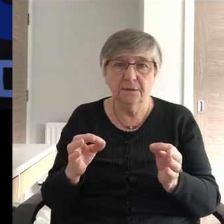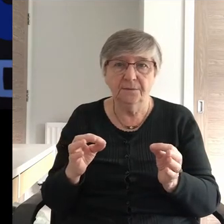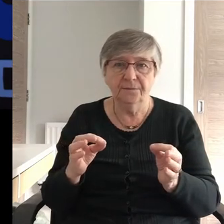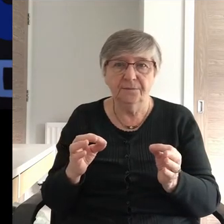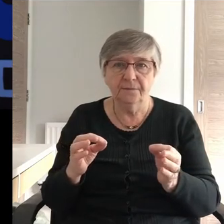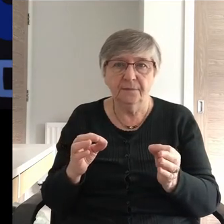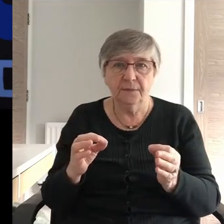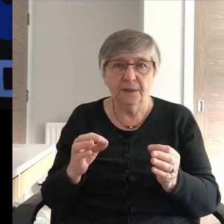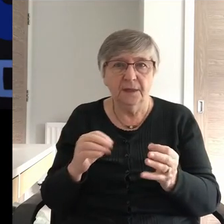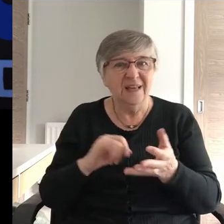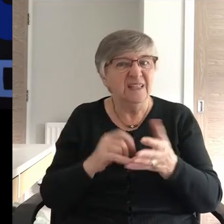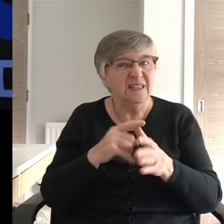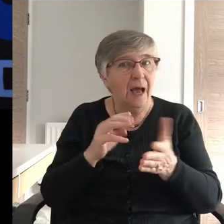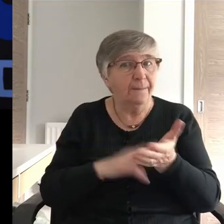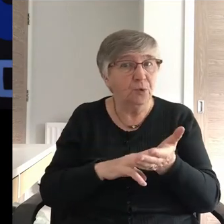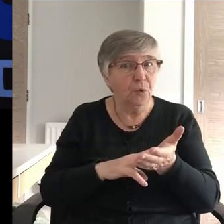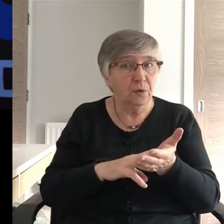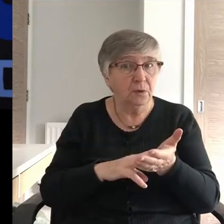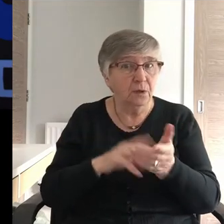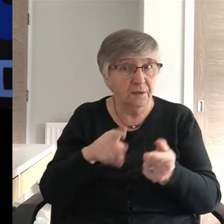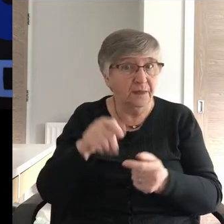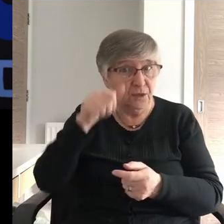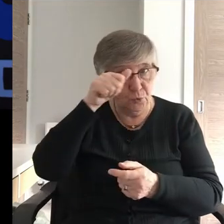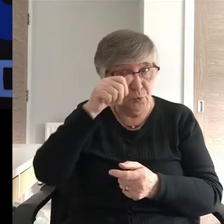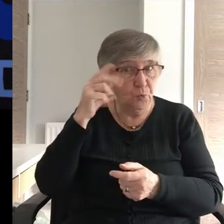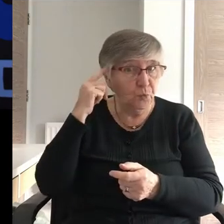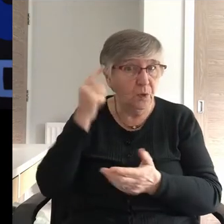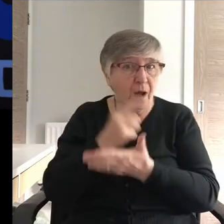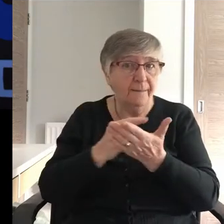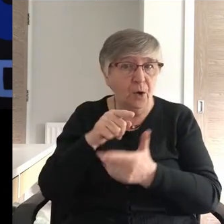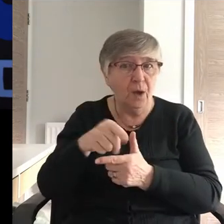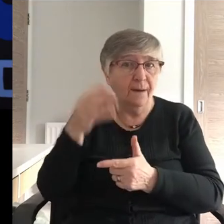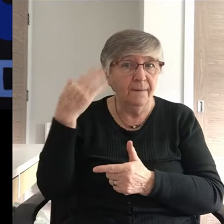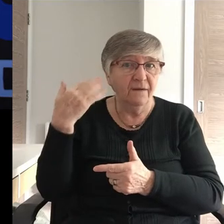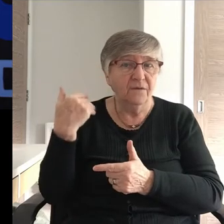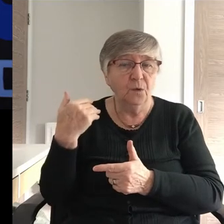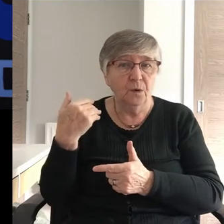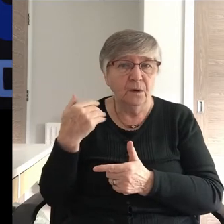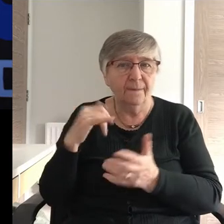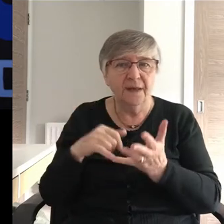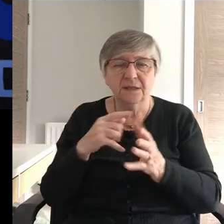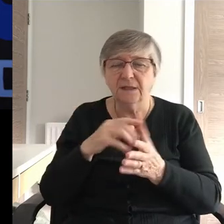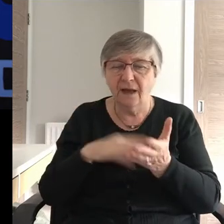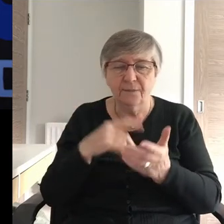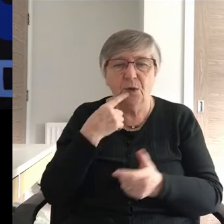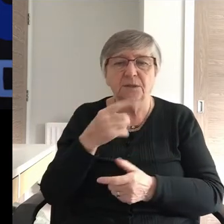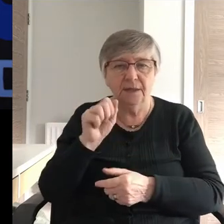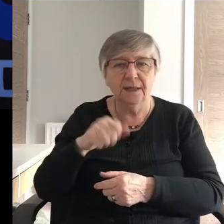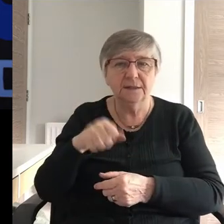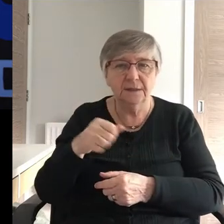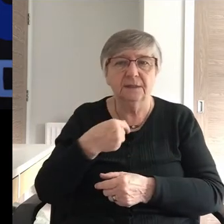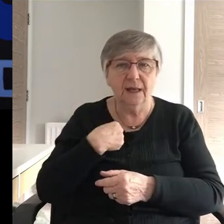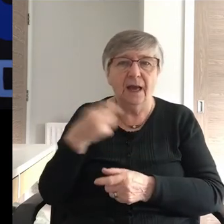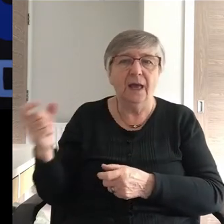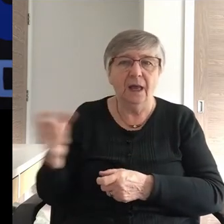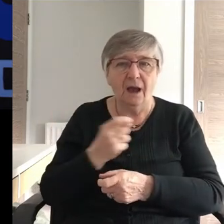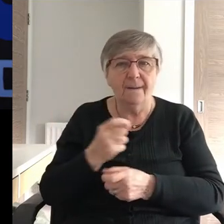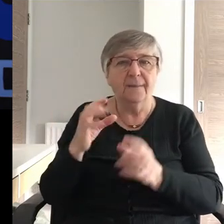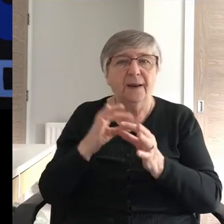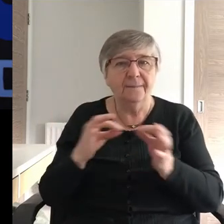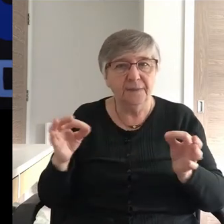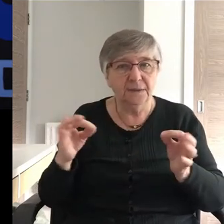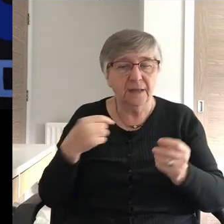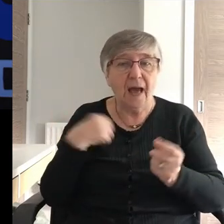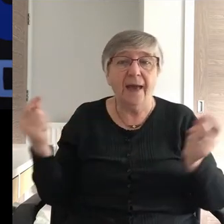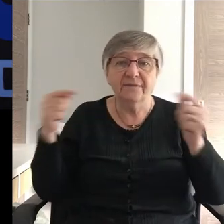Samuel's strength of character and reputation had preceded him. But Samuel assured him that he was on a peaceful mission.